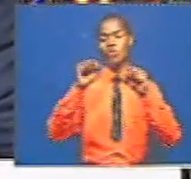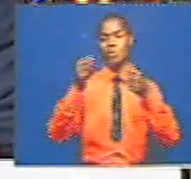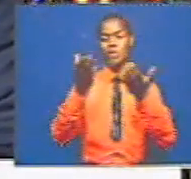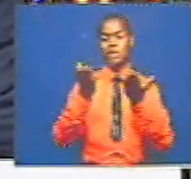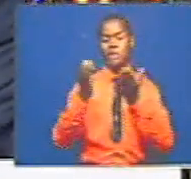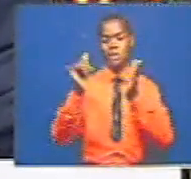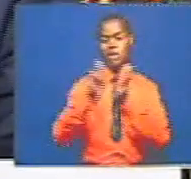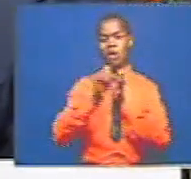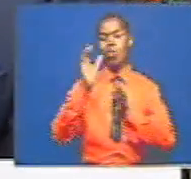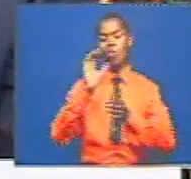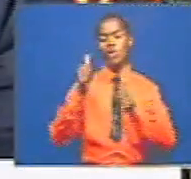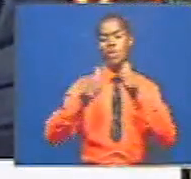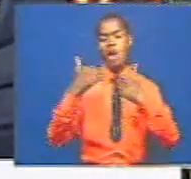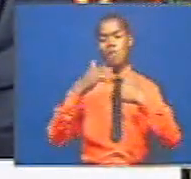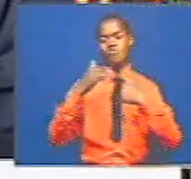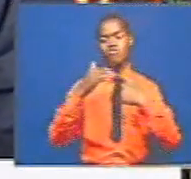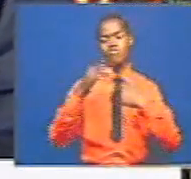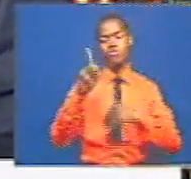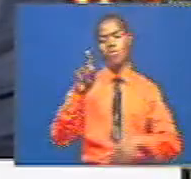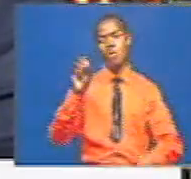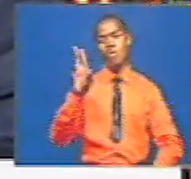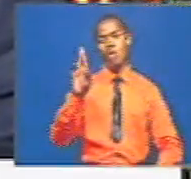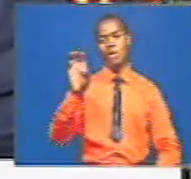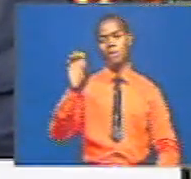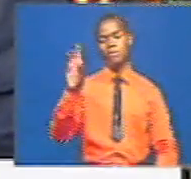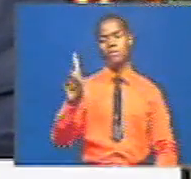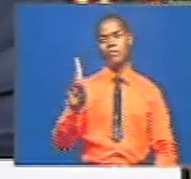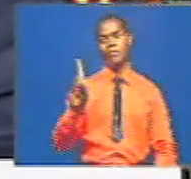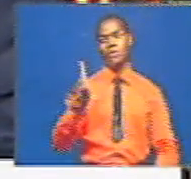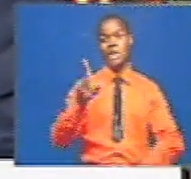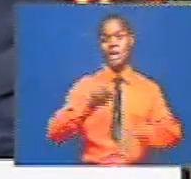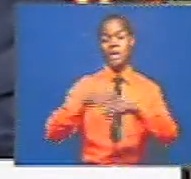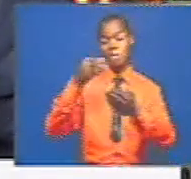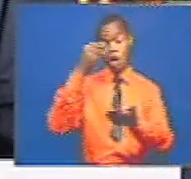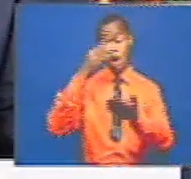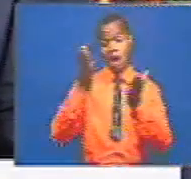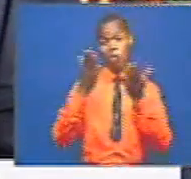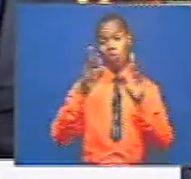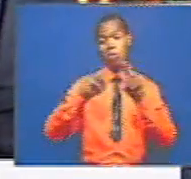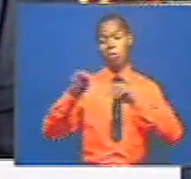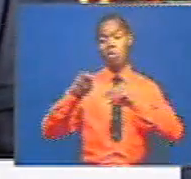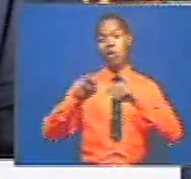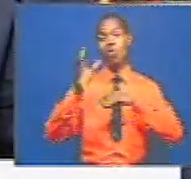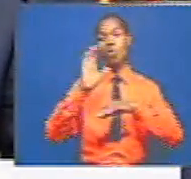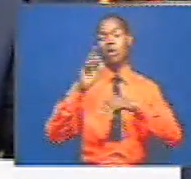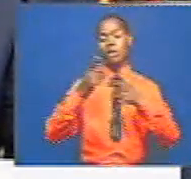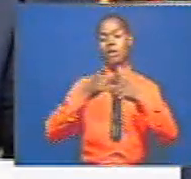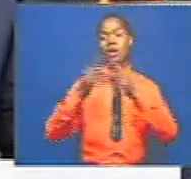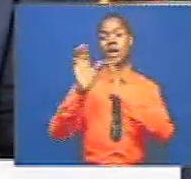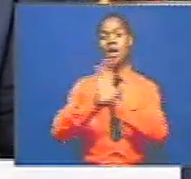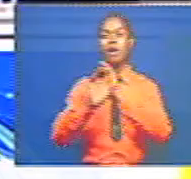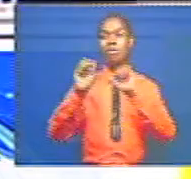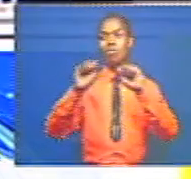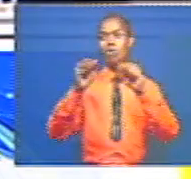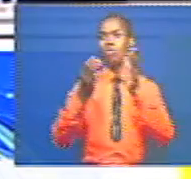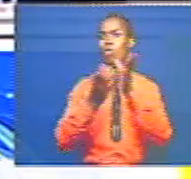you poured. If we learn how to manage water, this country will grow. And will